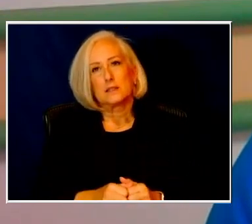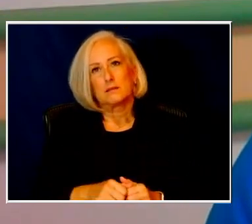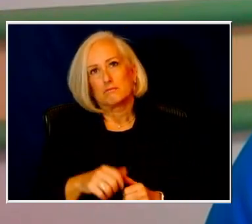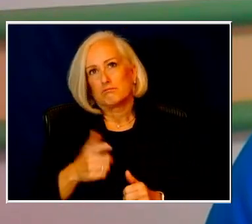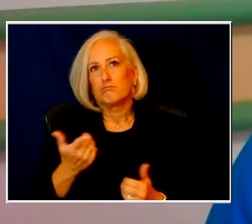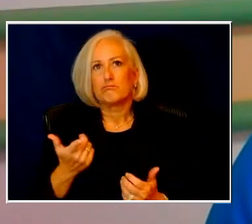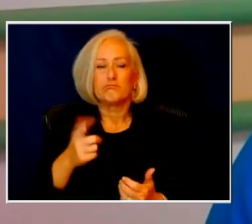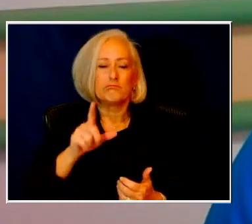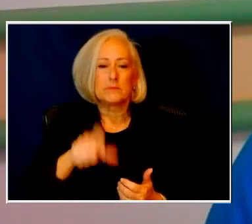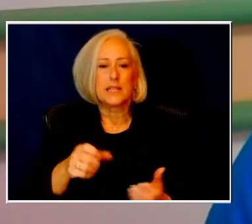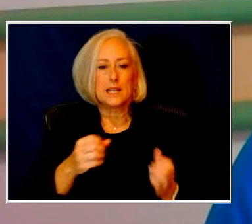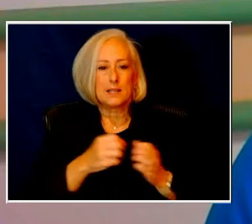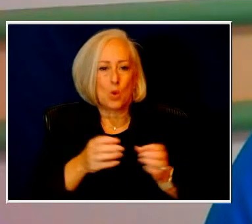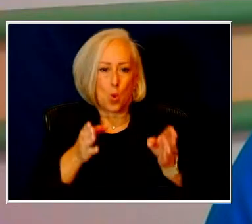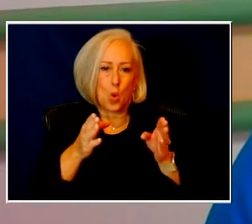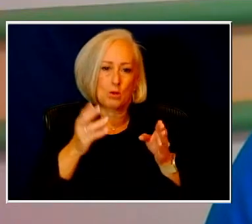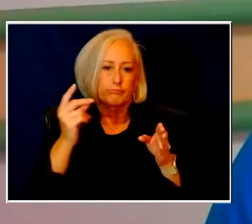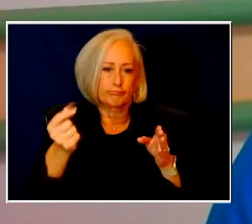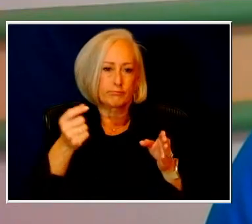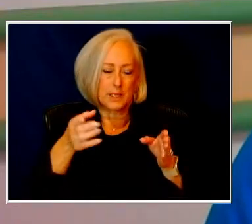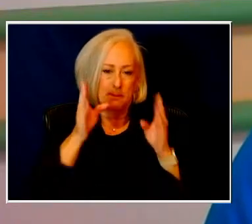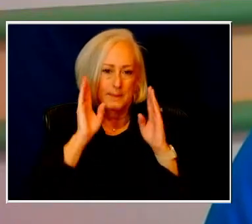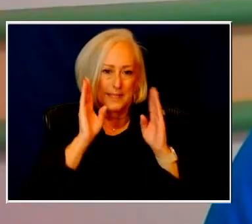though. Seizures are something